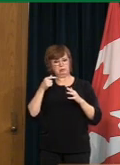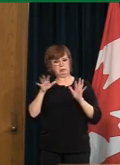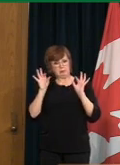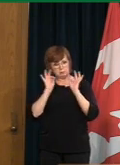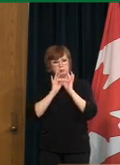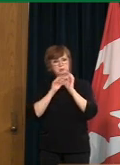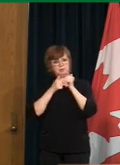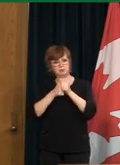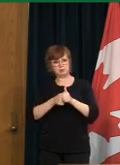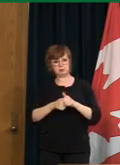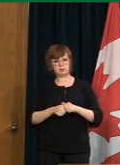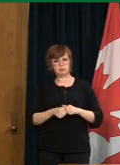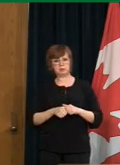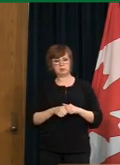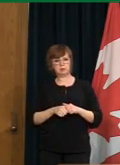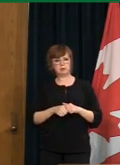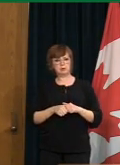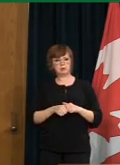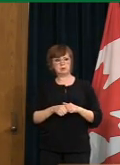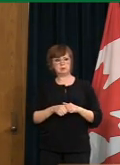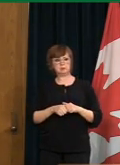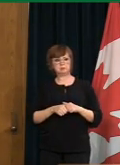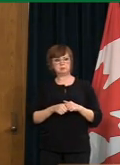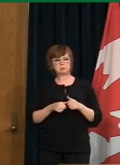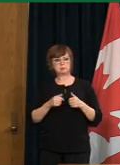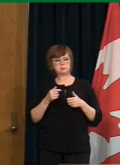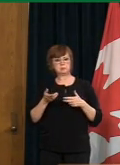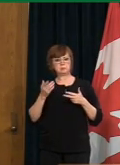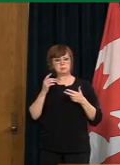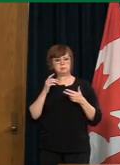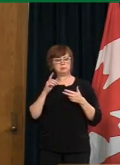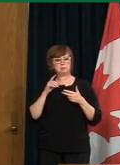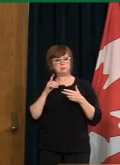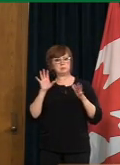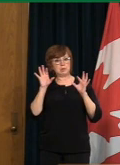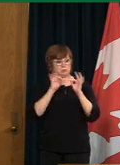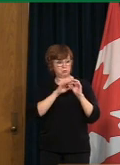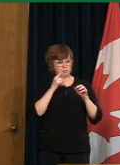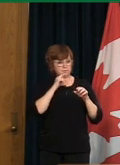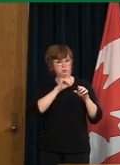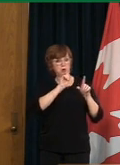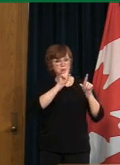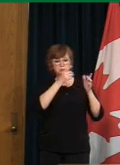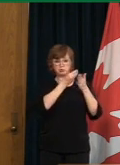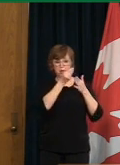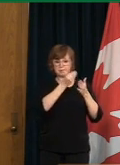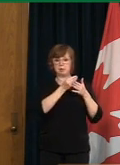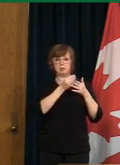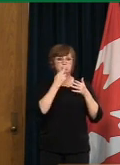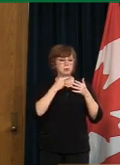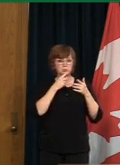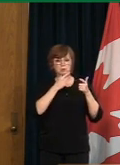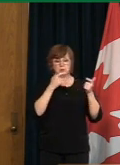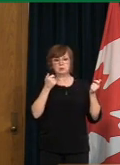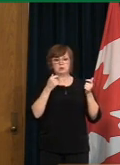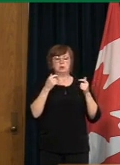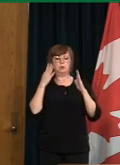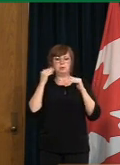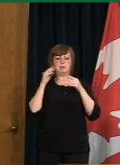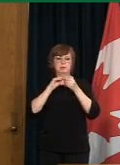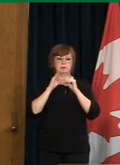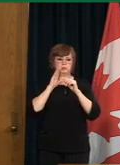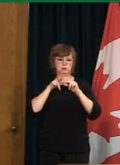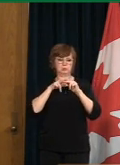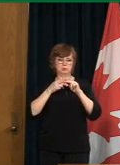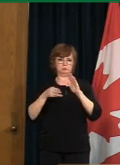when we're at a place of business or other setting. And hopefully, with this, we can see our numbers trending downwards.